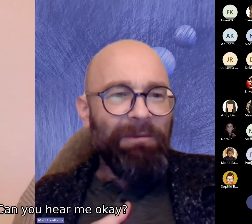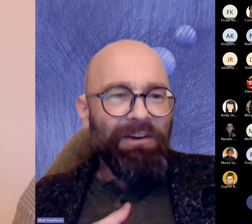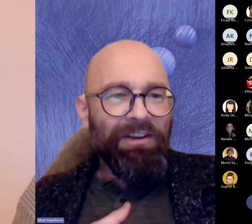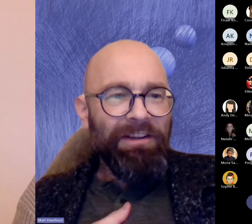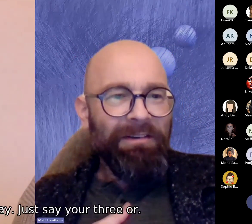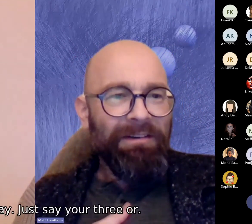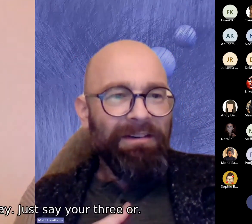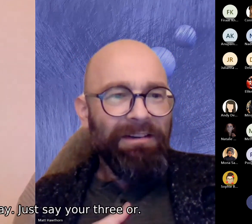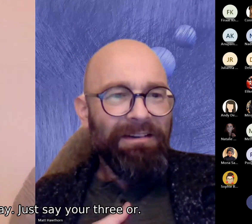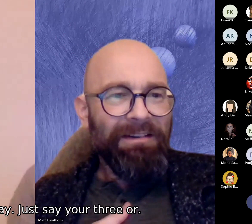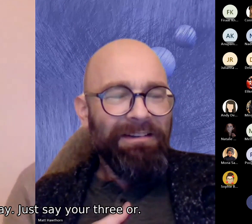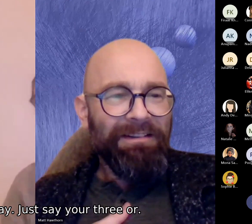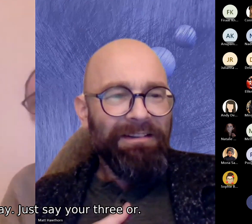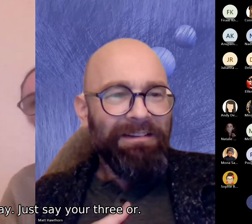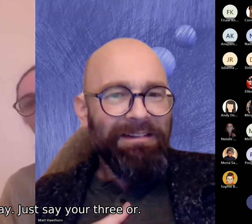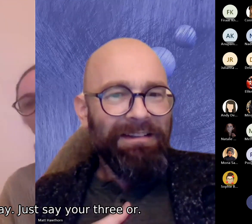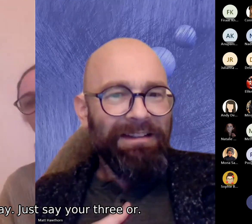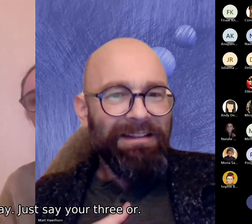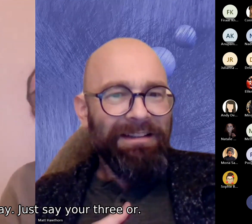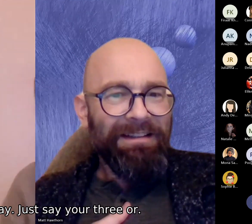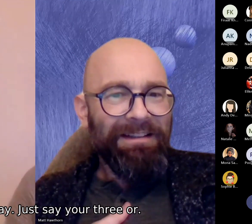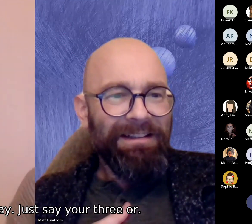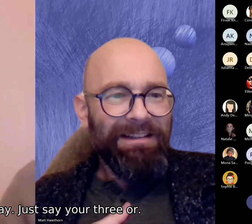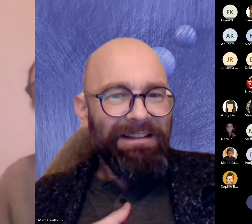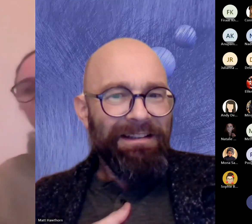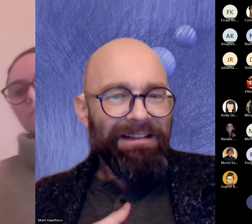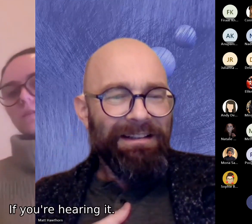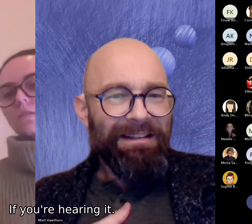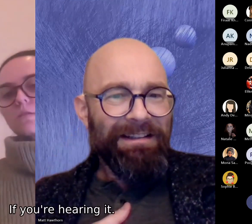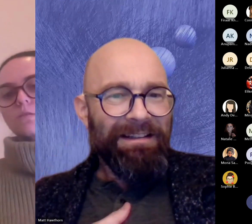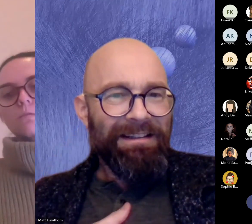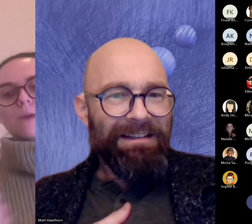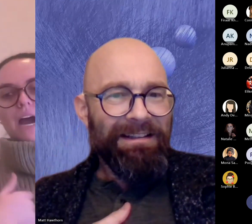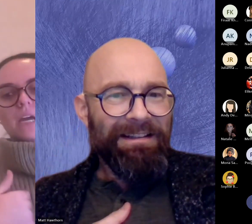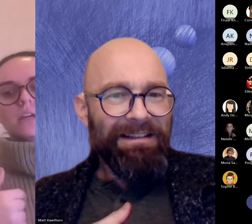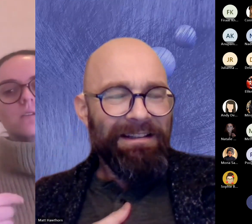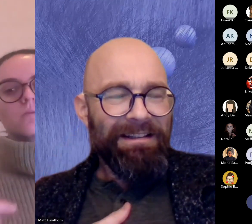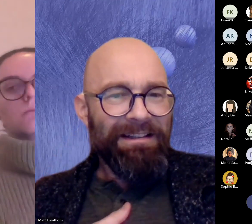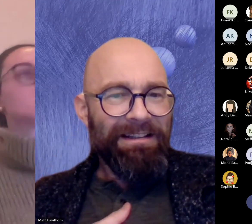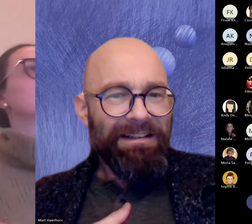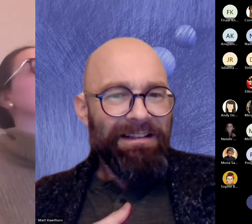Can you hear me okay? Just seeing it through your. Can we get